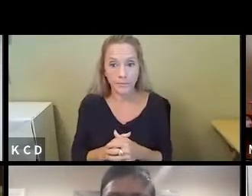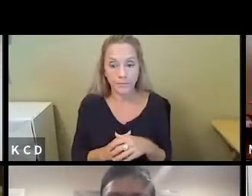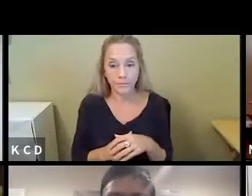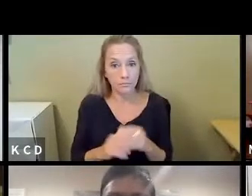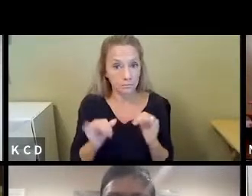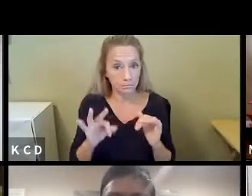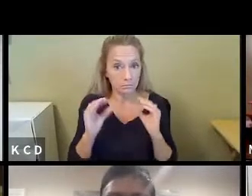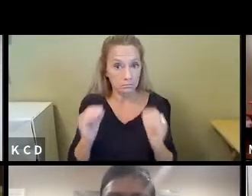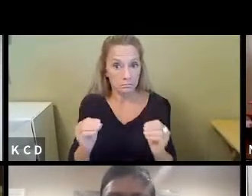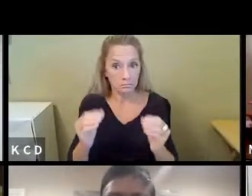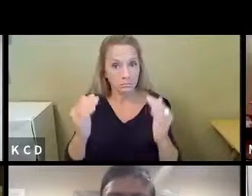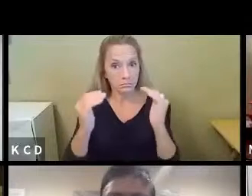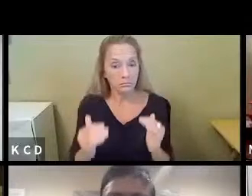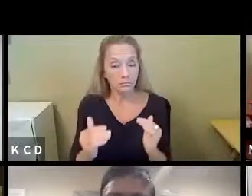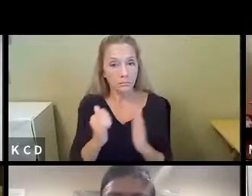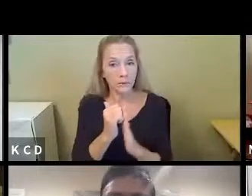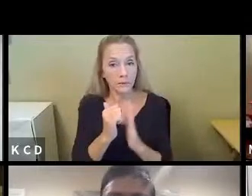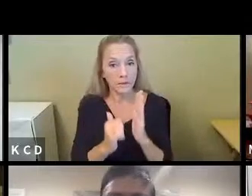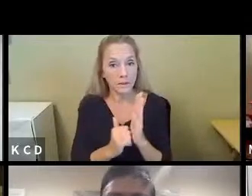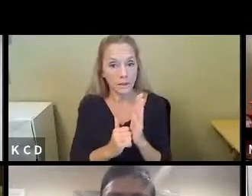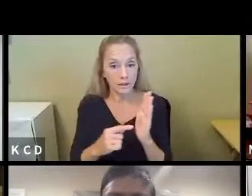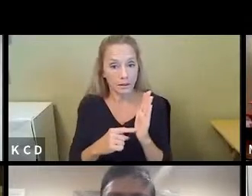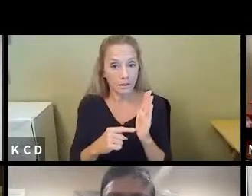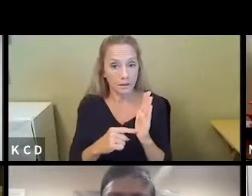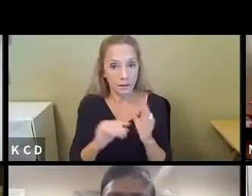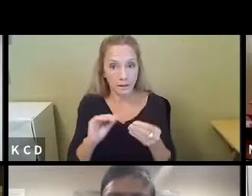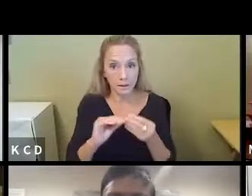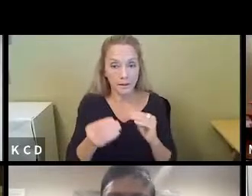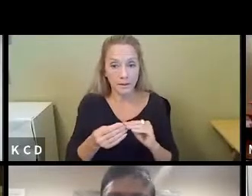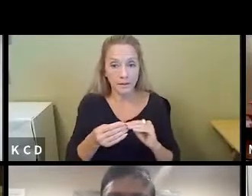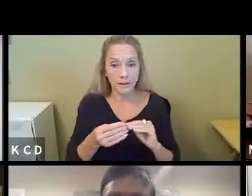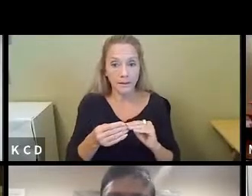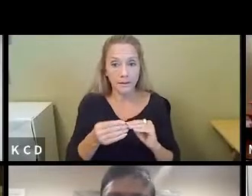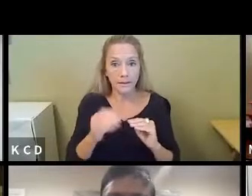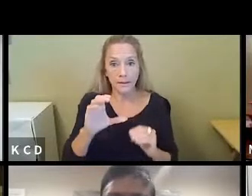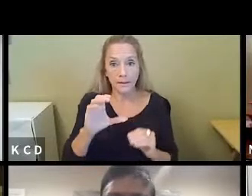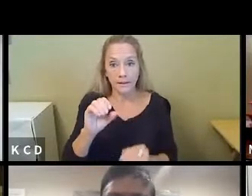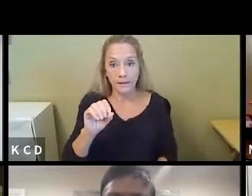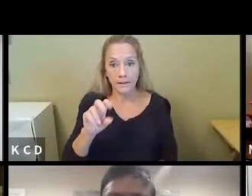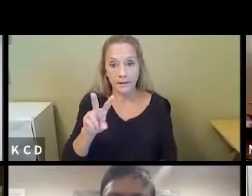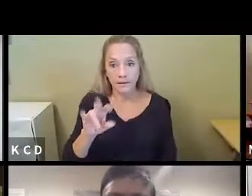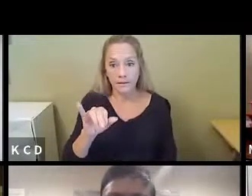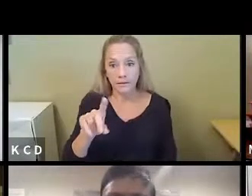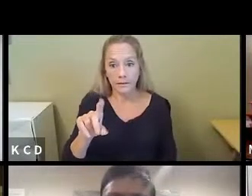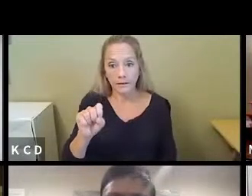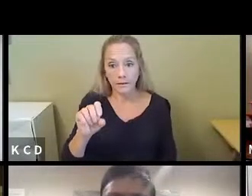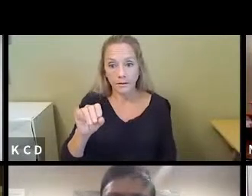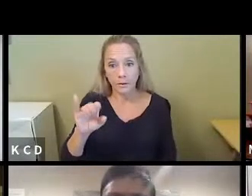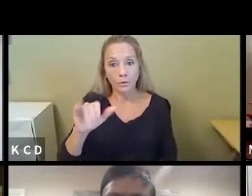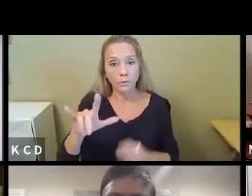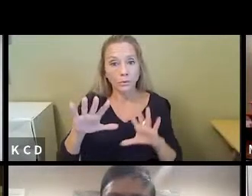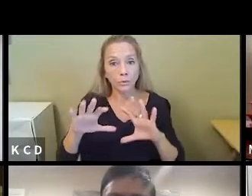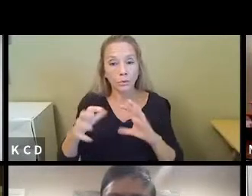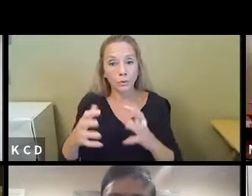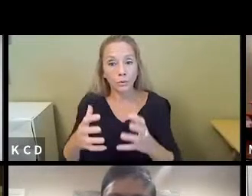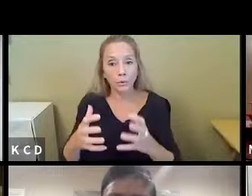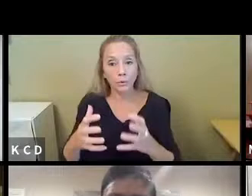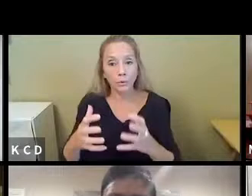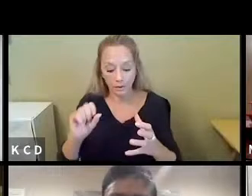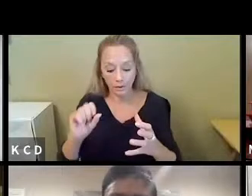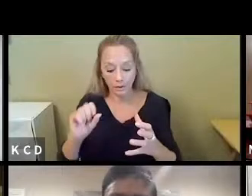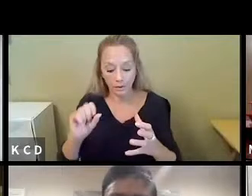If not, the next item on the agenda is COVID social group transmission suppression. That's